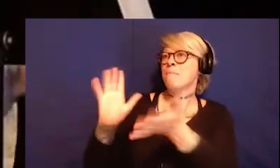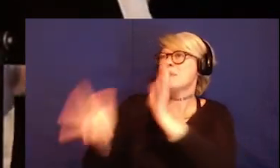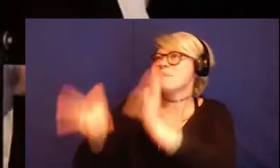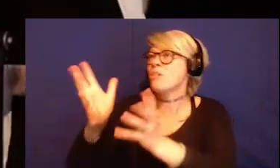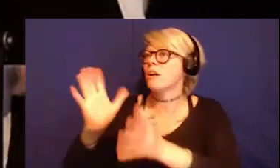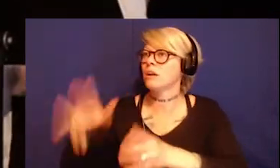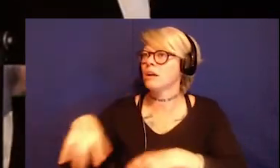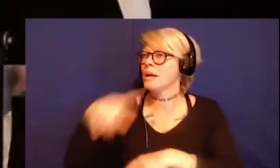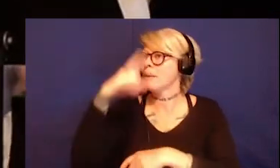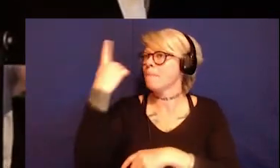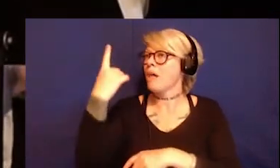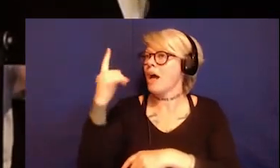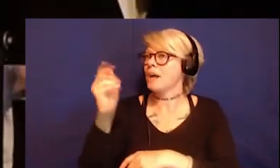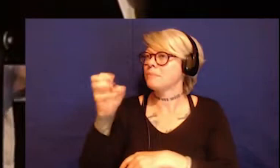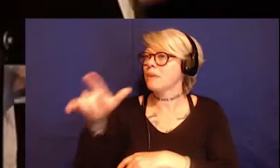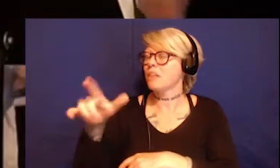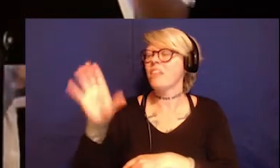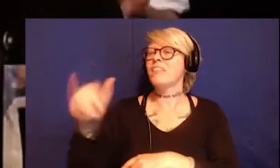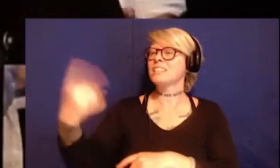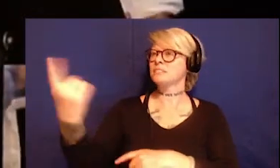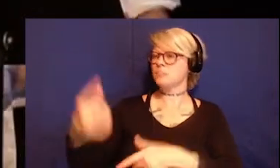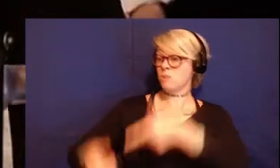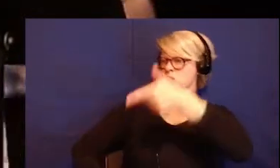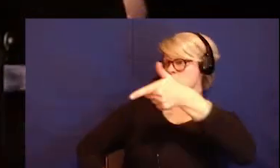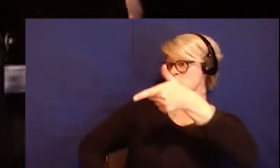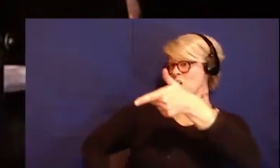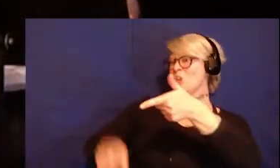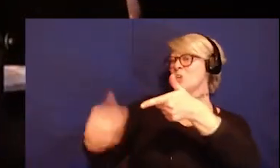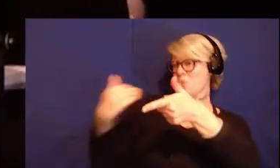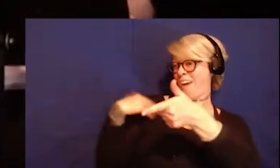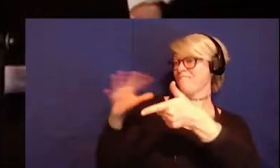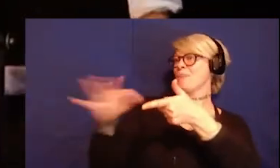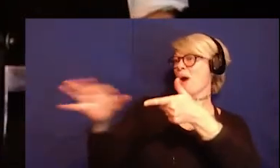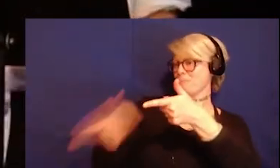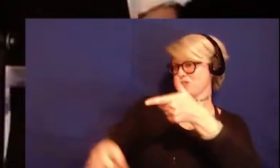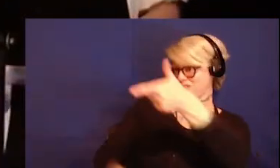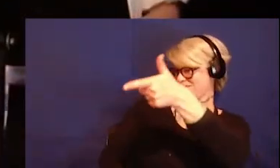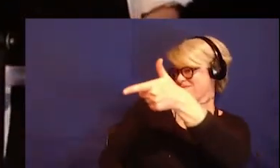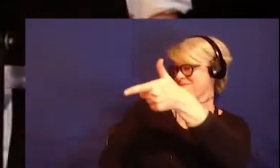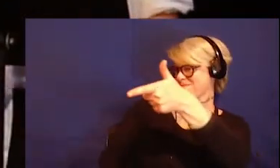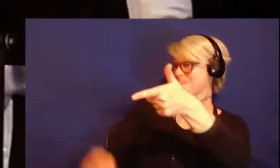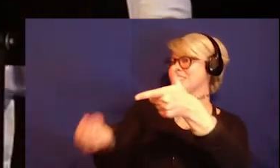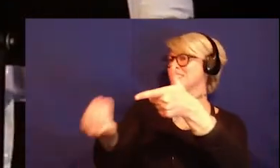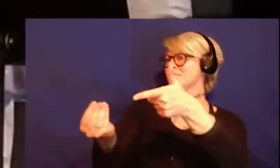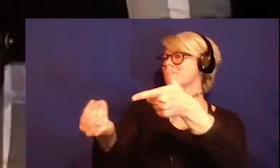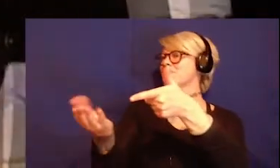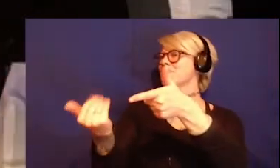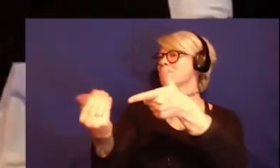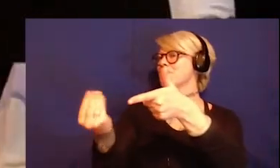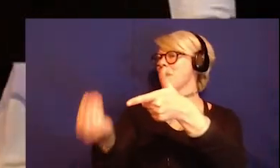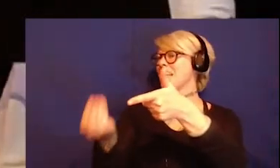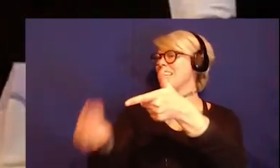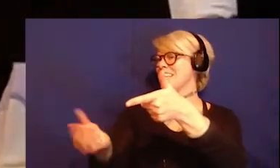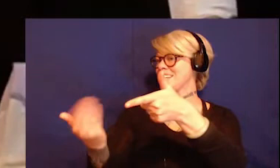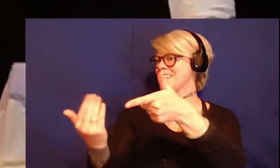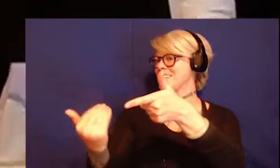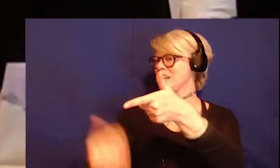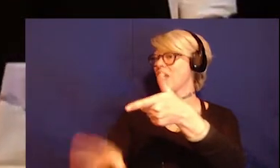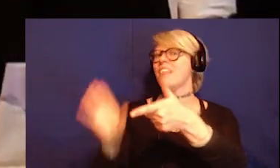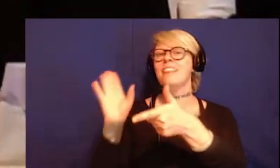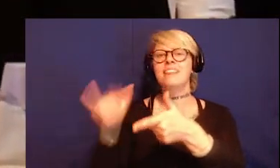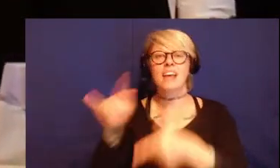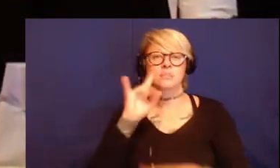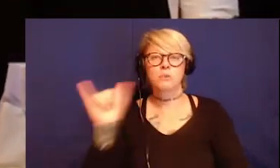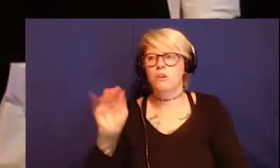a mugger saying you have a choice whether or not to give him your money when you're robbed at gunpoint. And that is the monarchy, a mugger